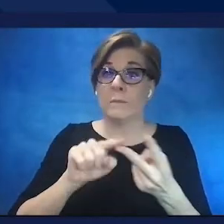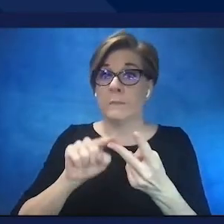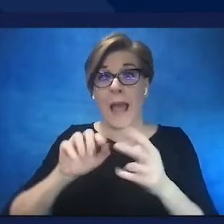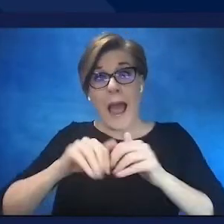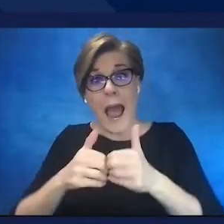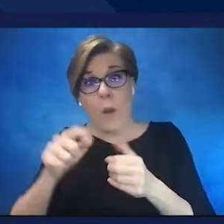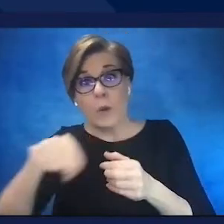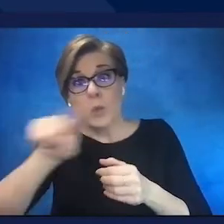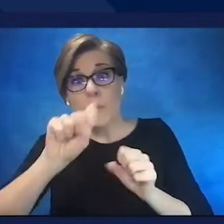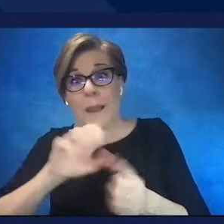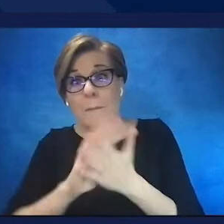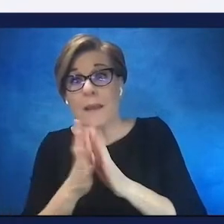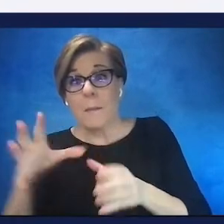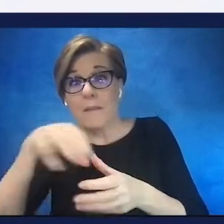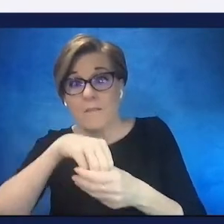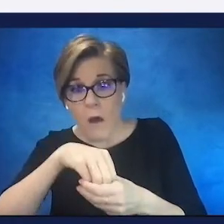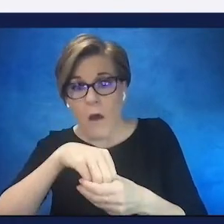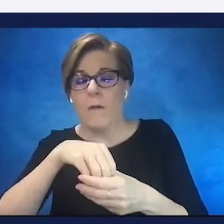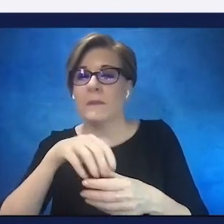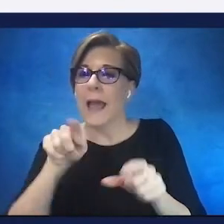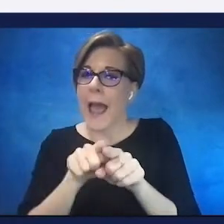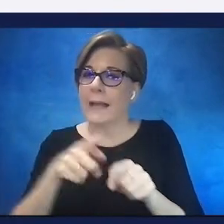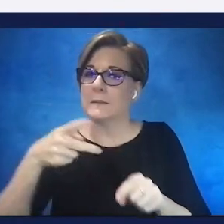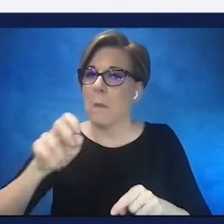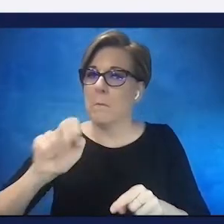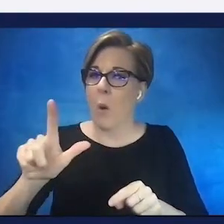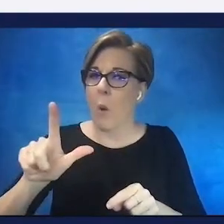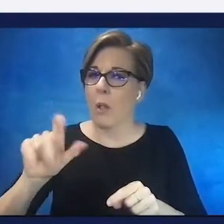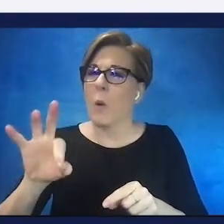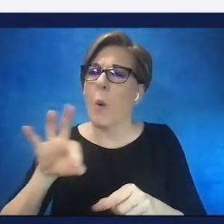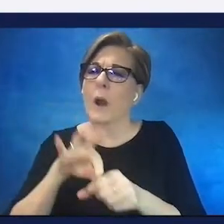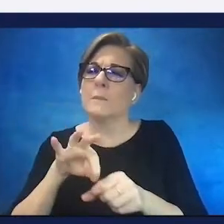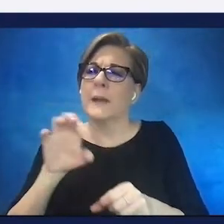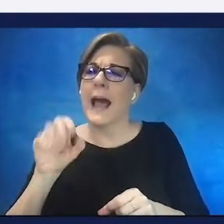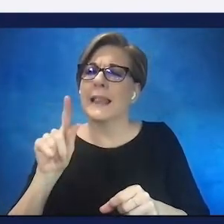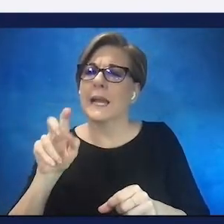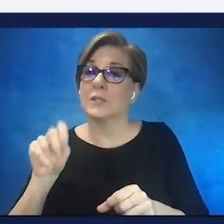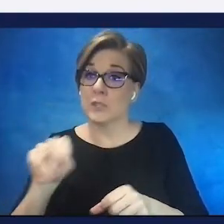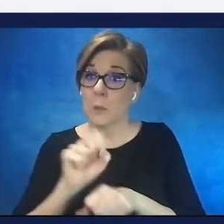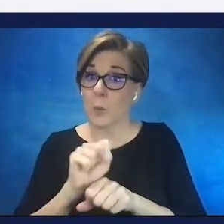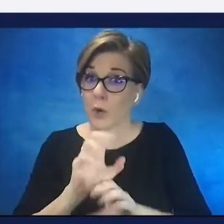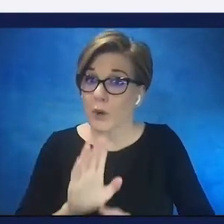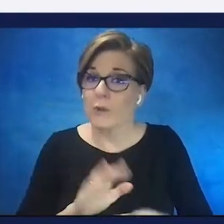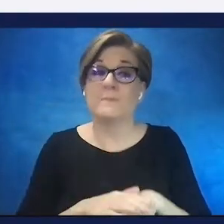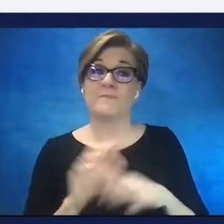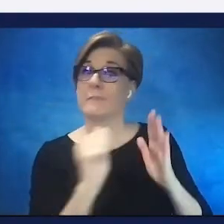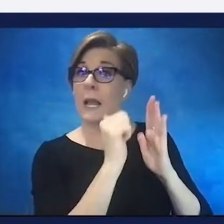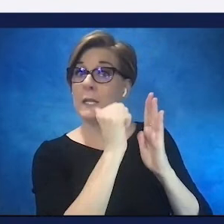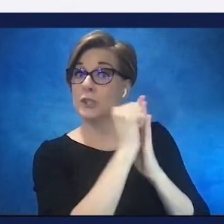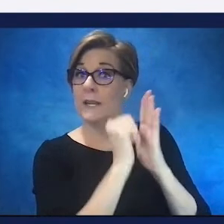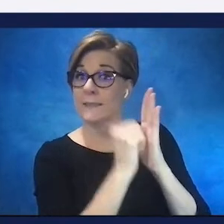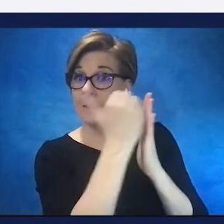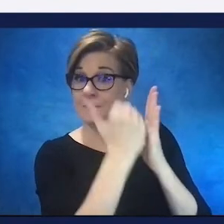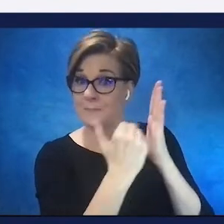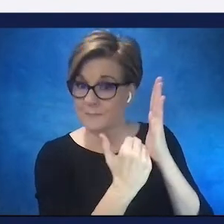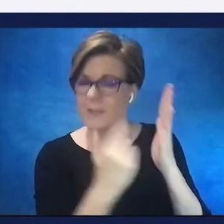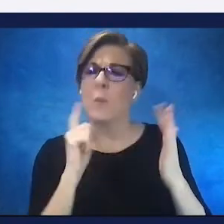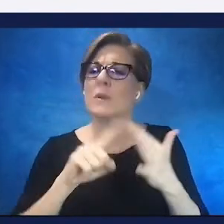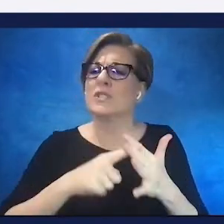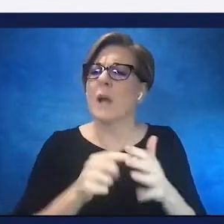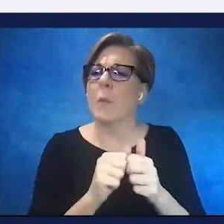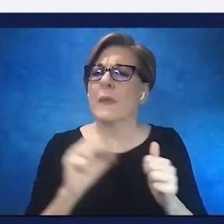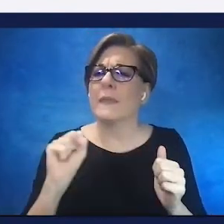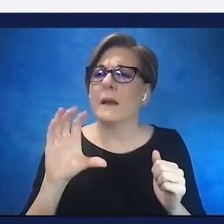elections as a poll or election worker. Here's our agenda. We're going to start with our Elections Director, Scott